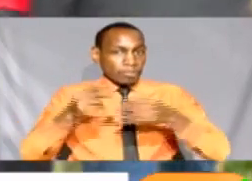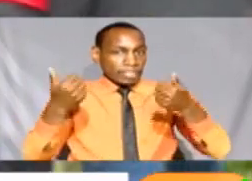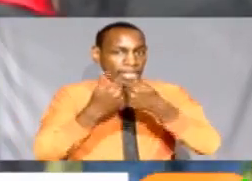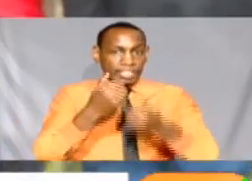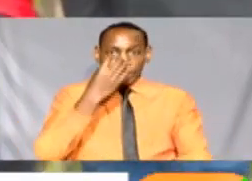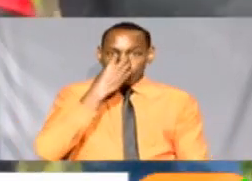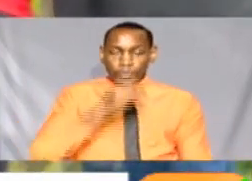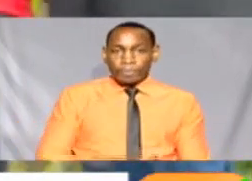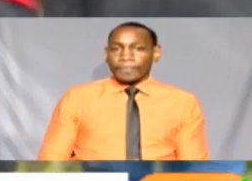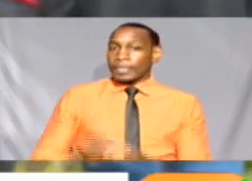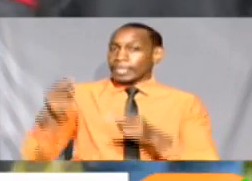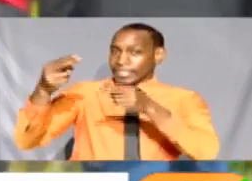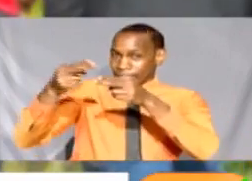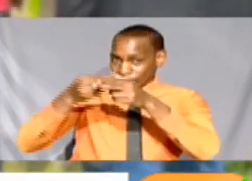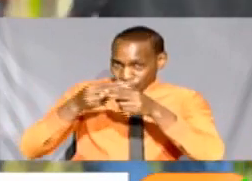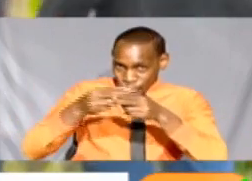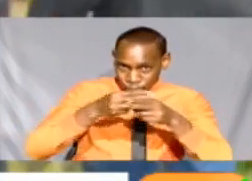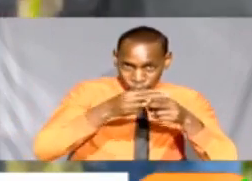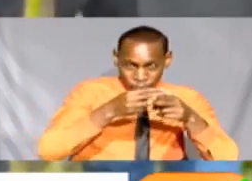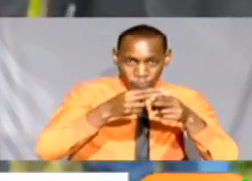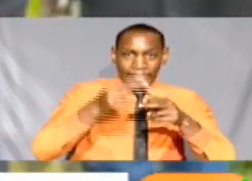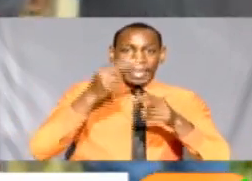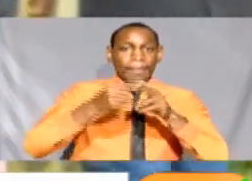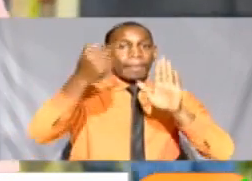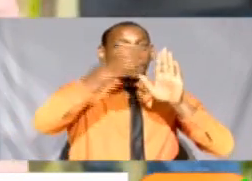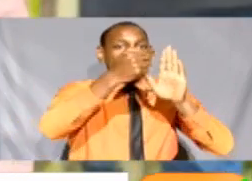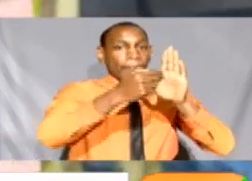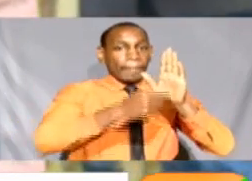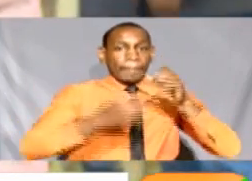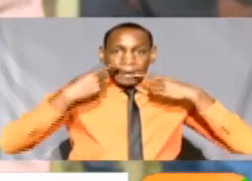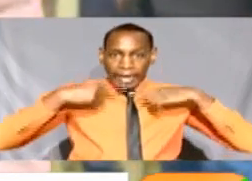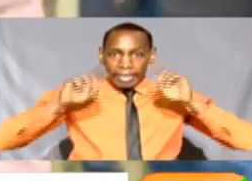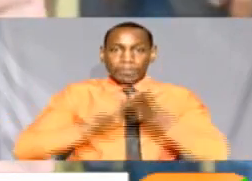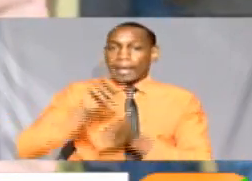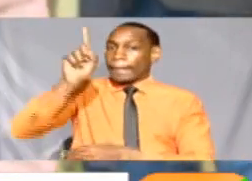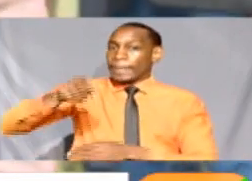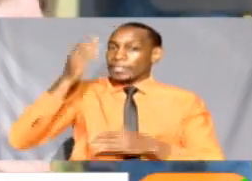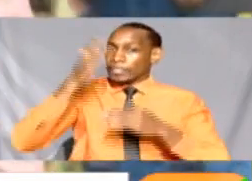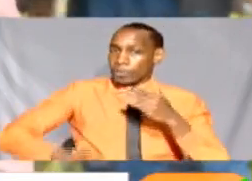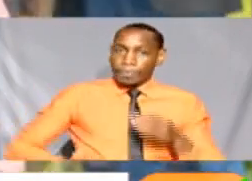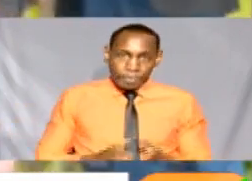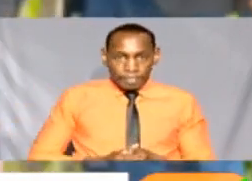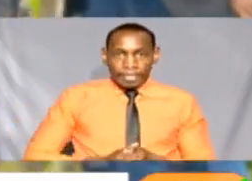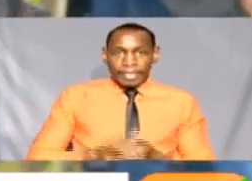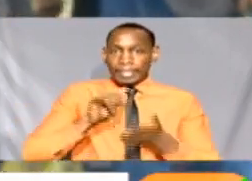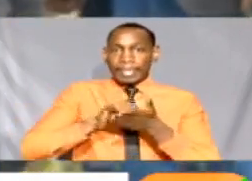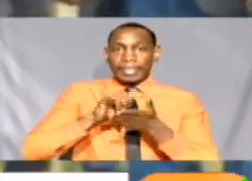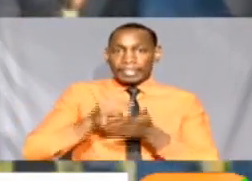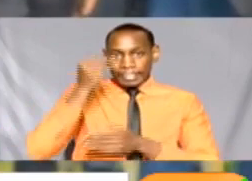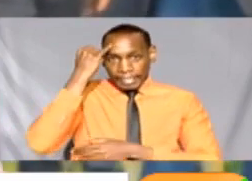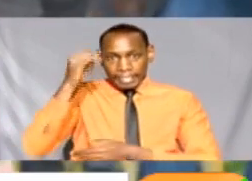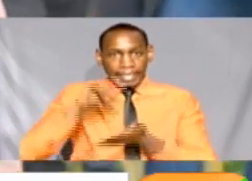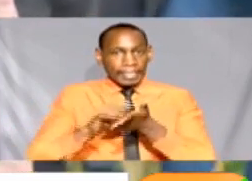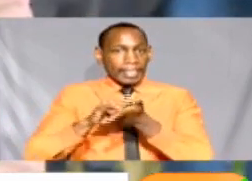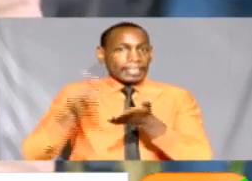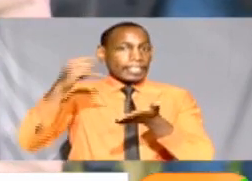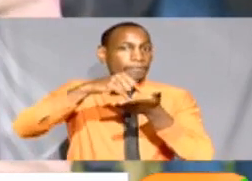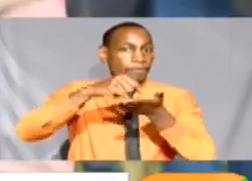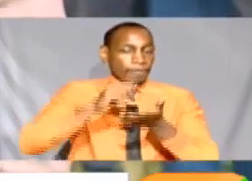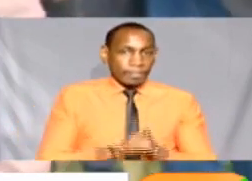him. Very soon, we will call them out. They must stop the nonsense they are engaged